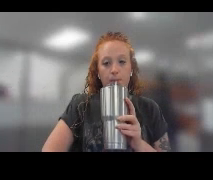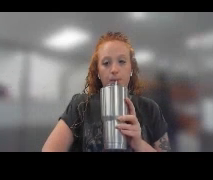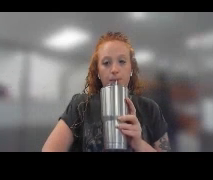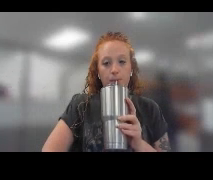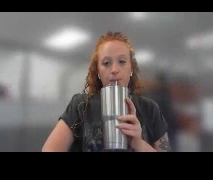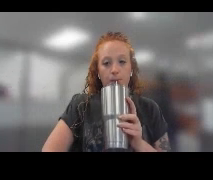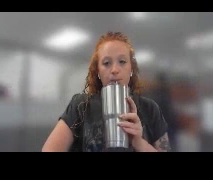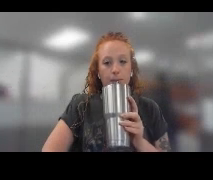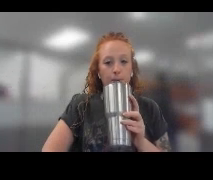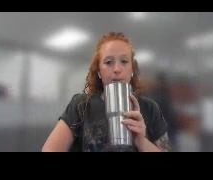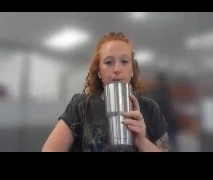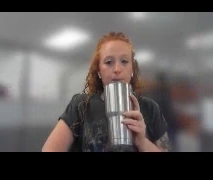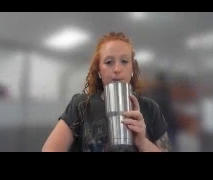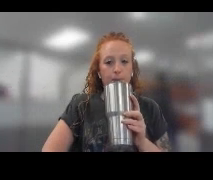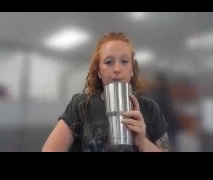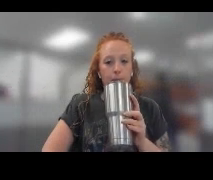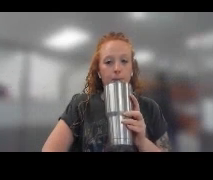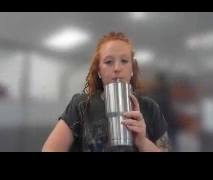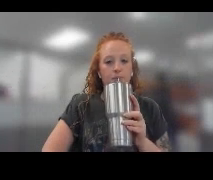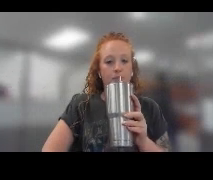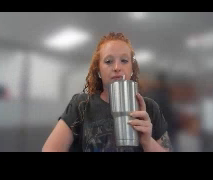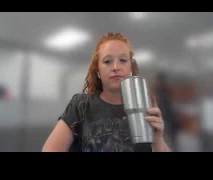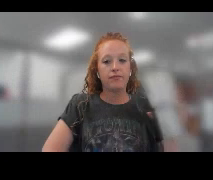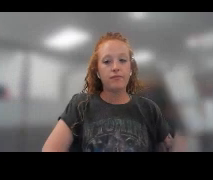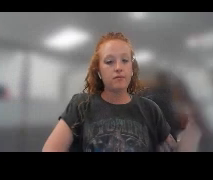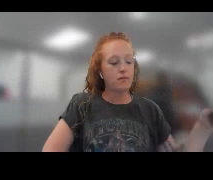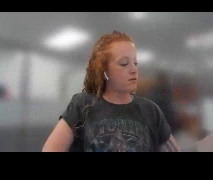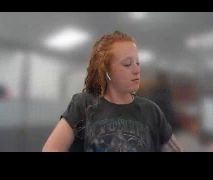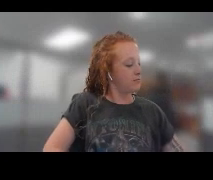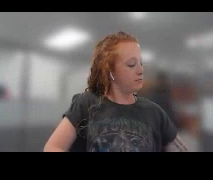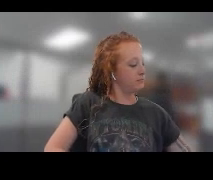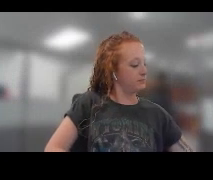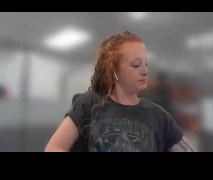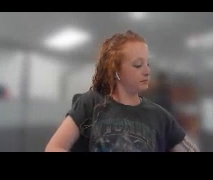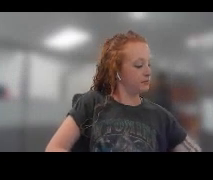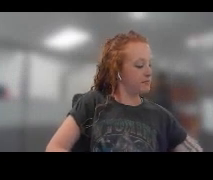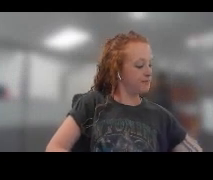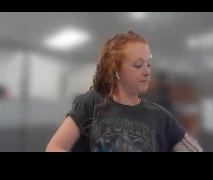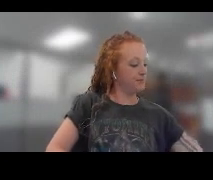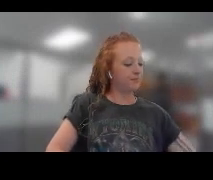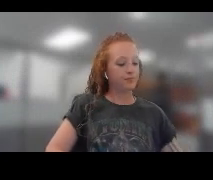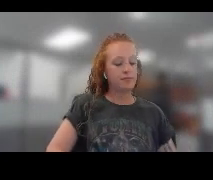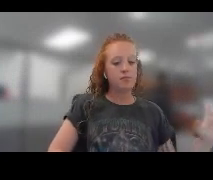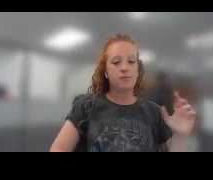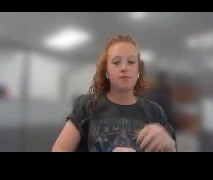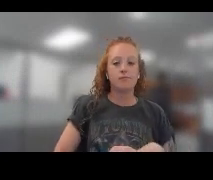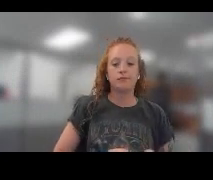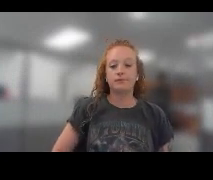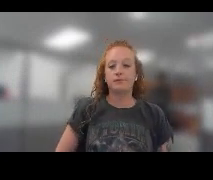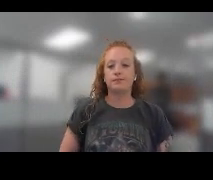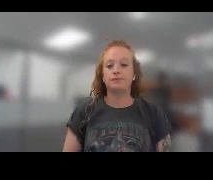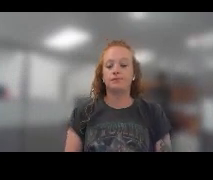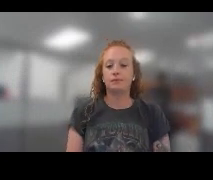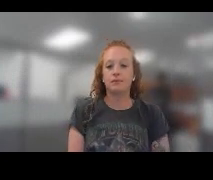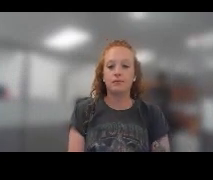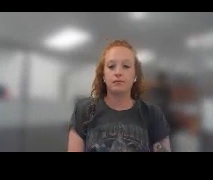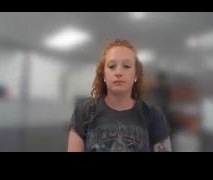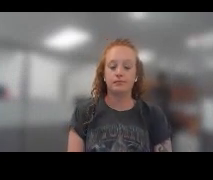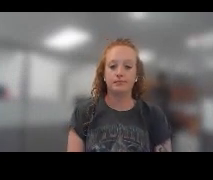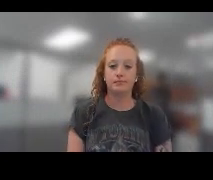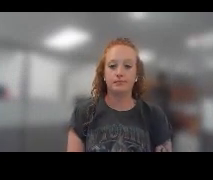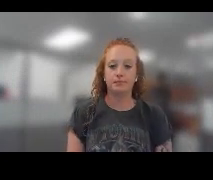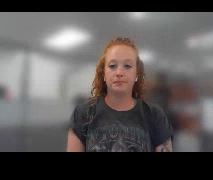cases of syphilis. And so it's really alarming to us to watch this giant leap in the number of cases,